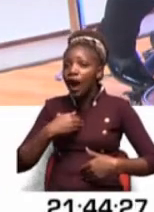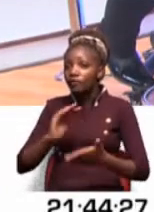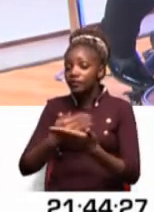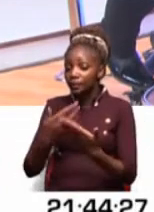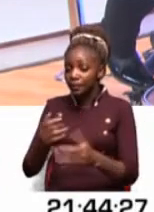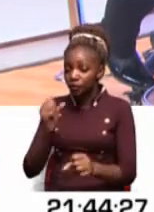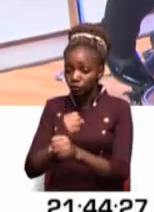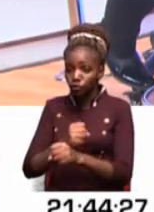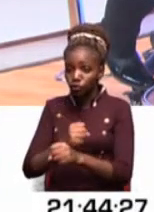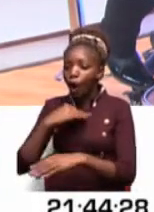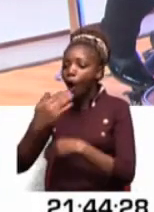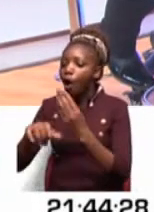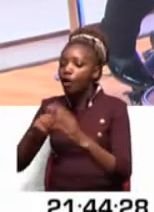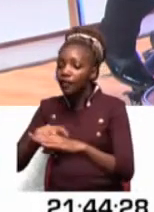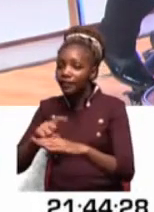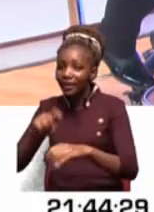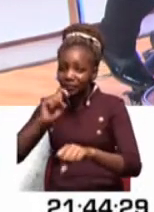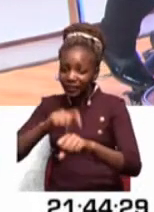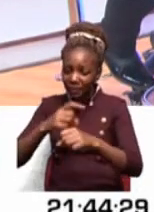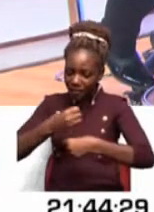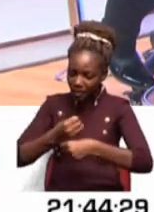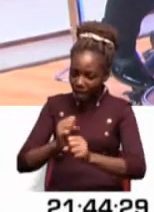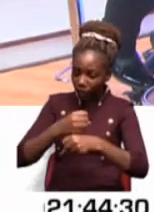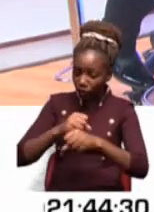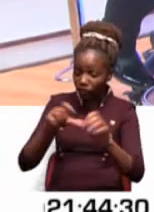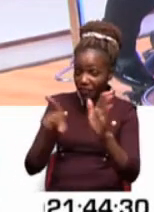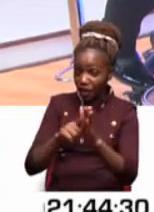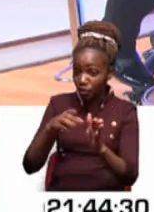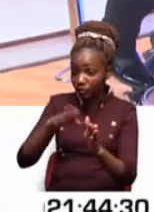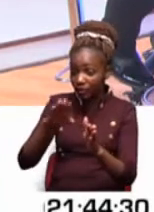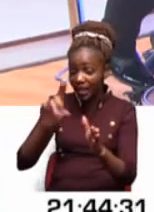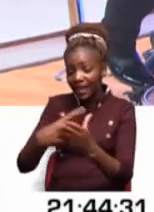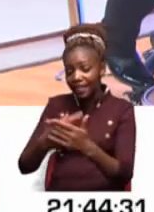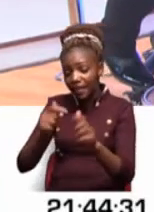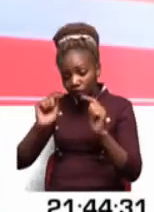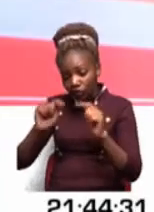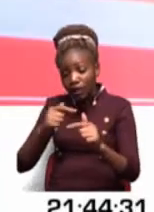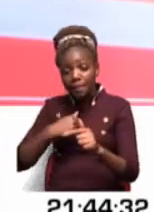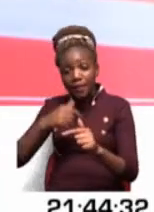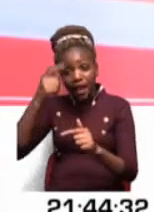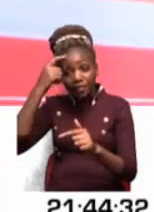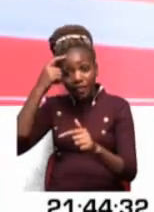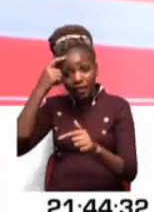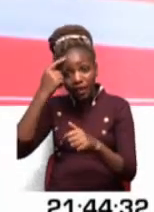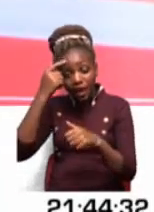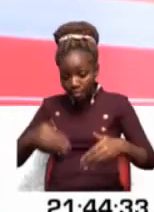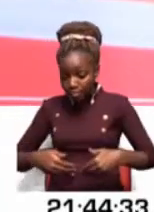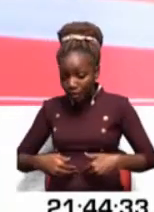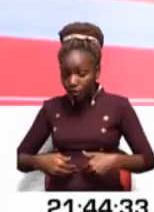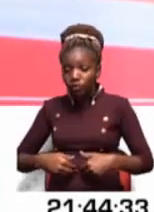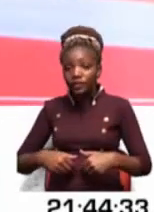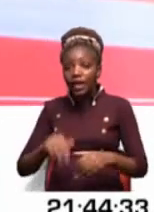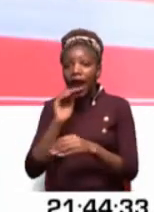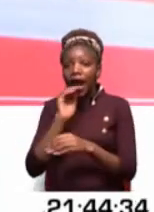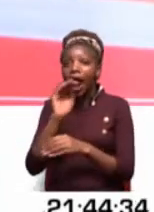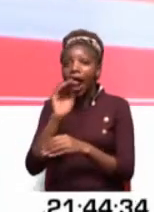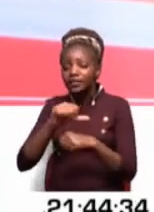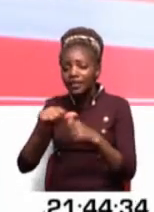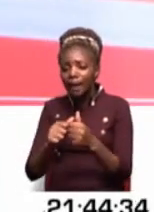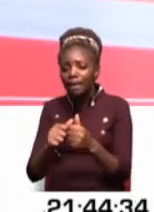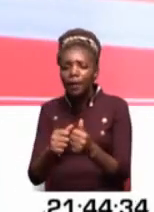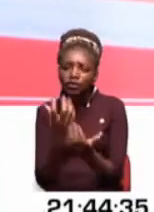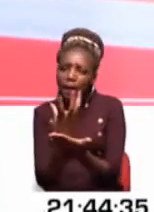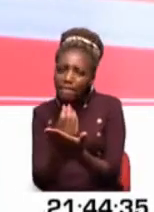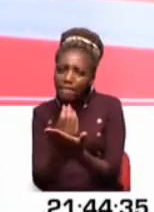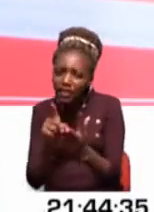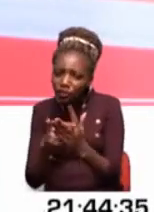basis in the construction industry and the rest. Today, I think what the young men are asking is, where can I get some real capital to start